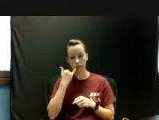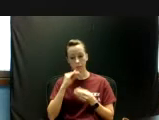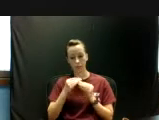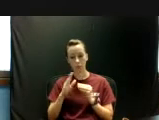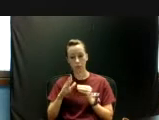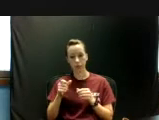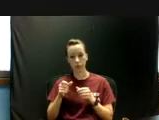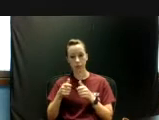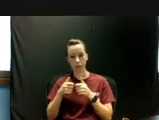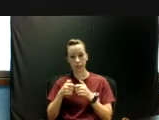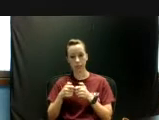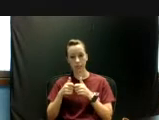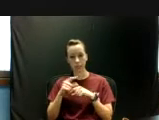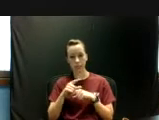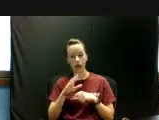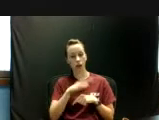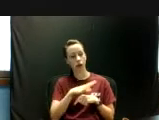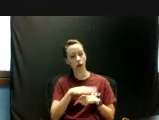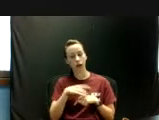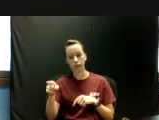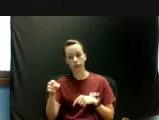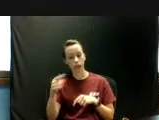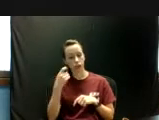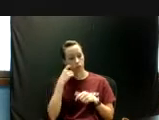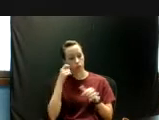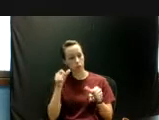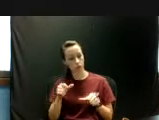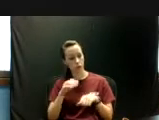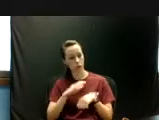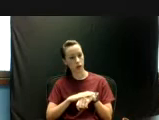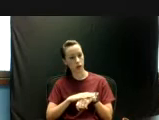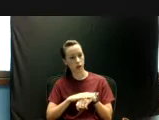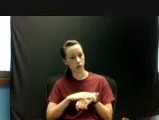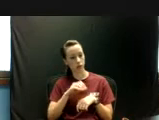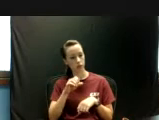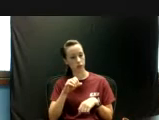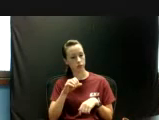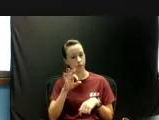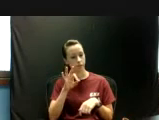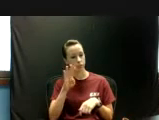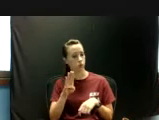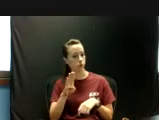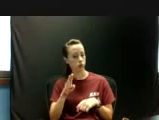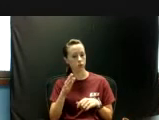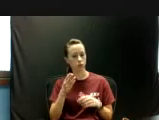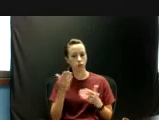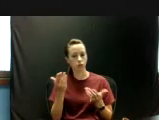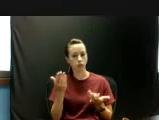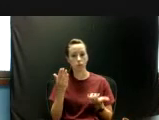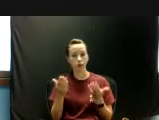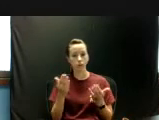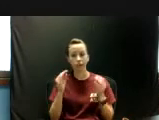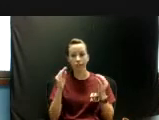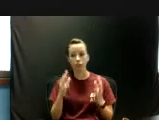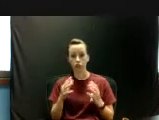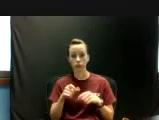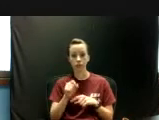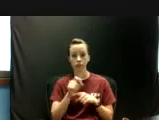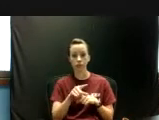kid just posted this on social media, and really worried about him, and it might be 11 o'clock at night. Or I might get a teacher that said, hey,